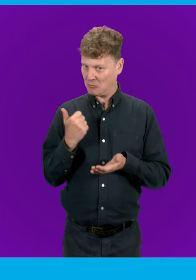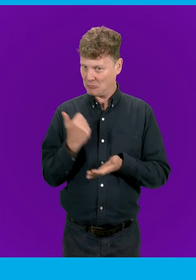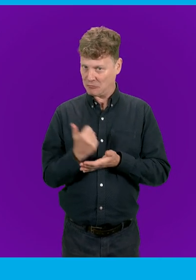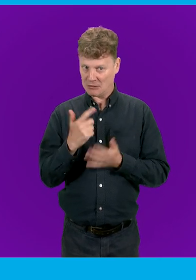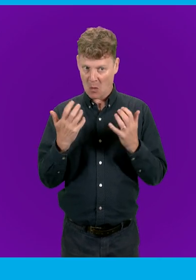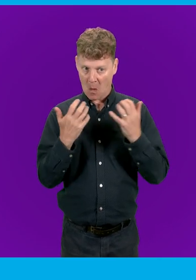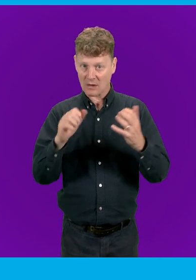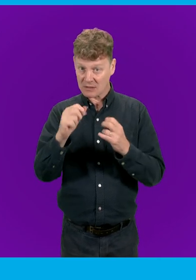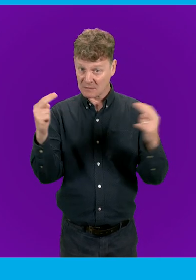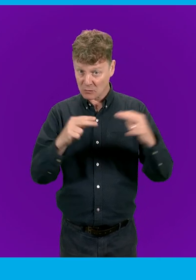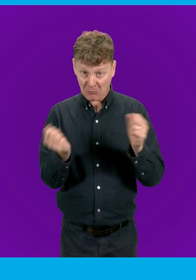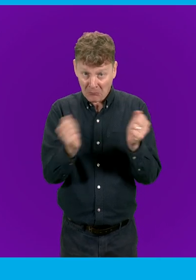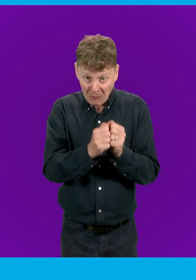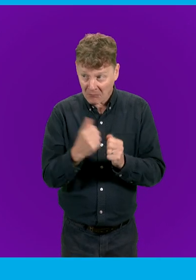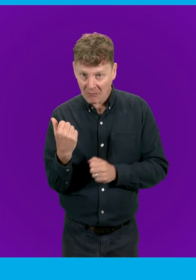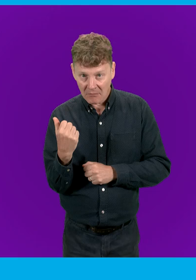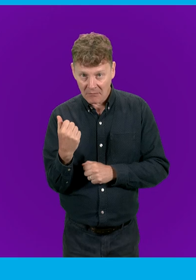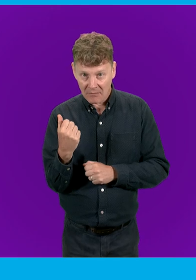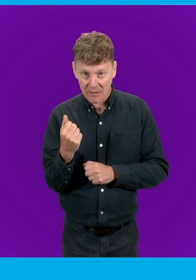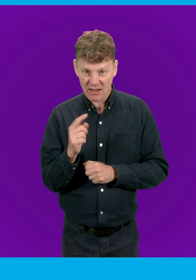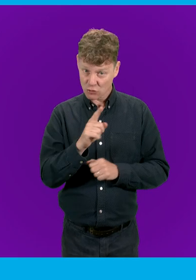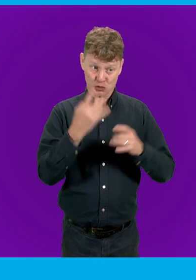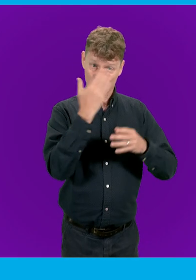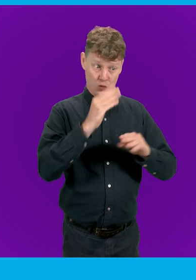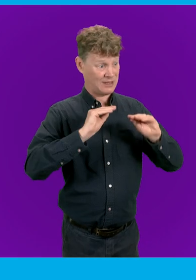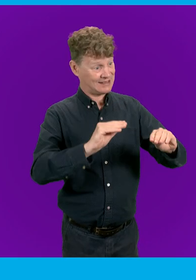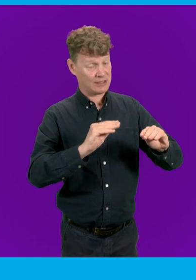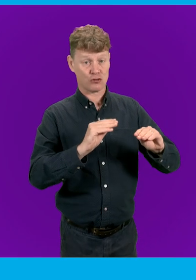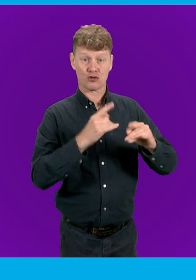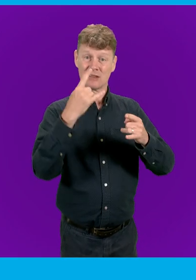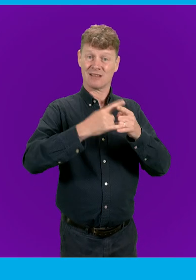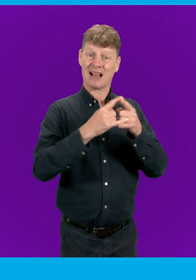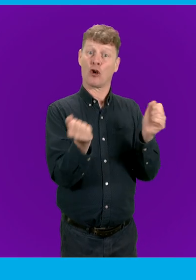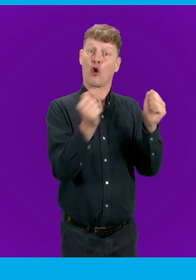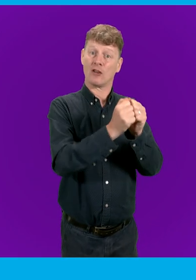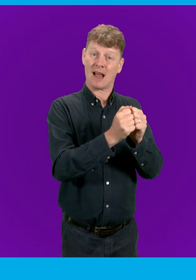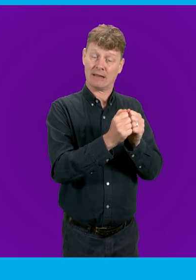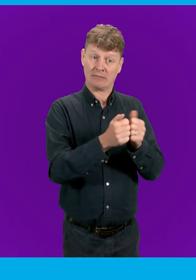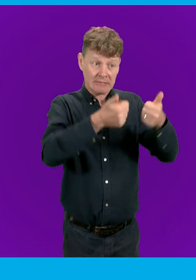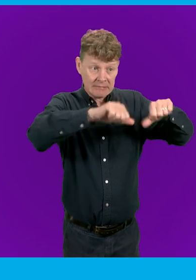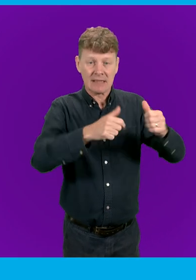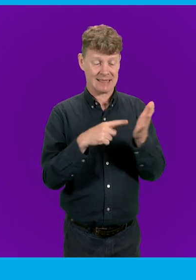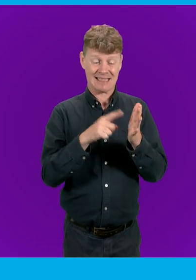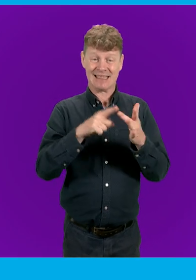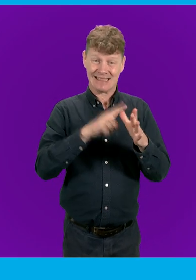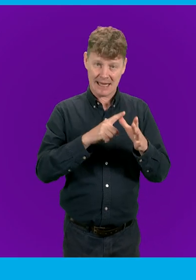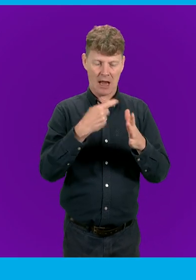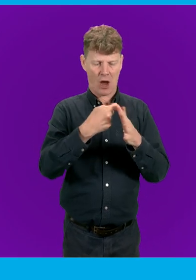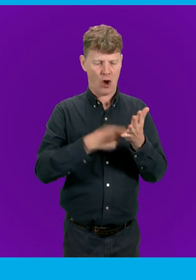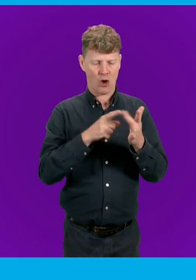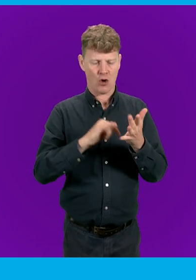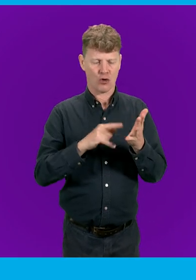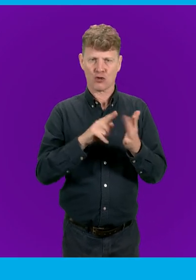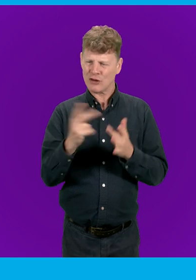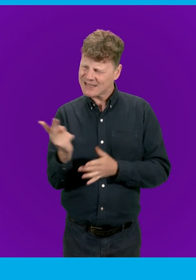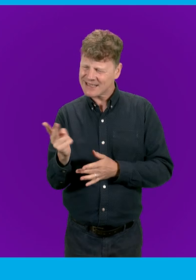well, around what is actually being taught in school and how that's been received at some point. But I'll just come to Tia and Christy. What are your